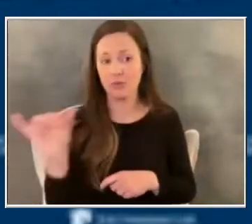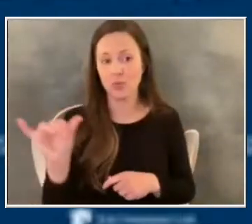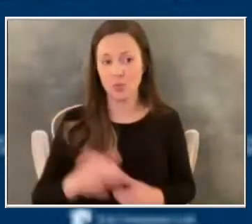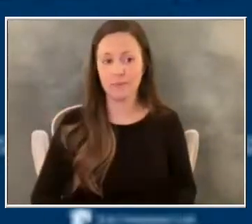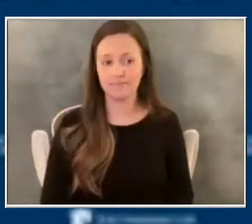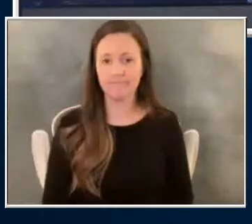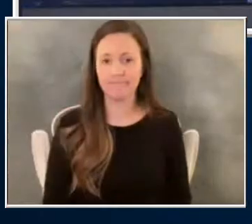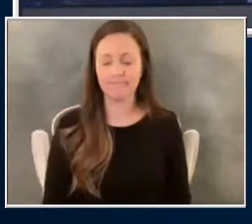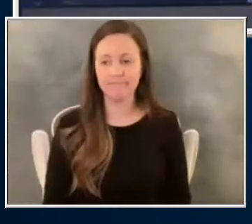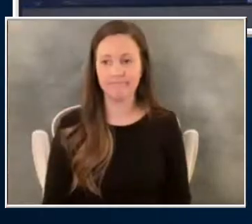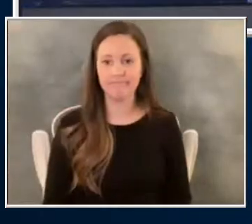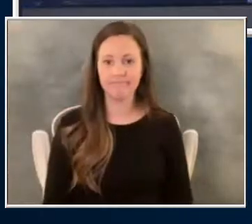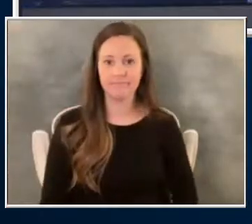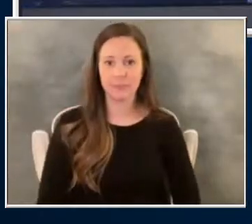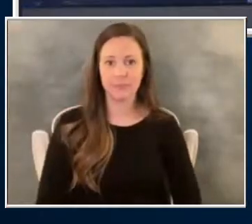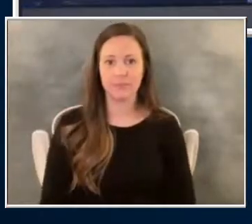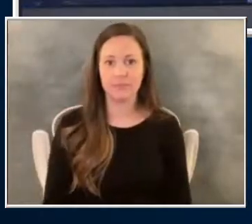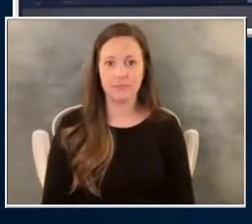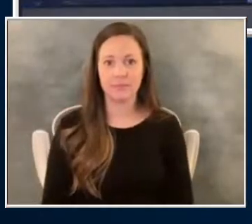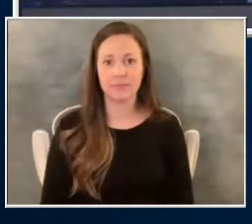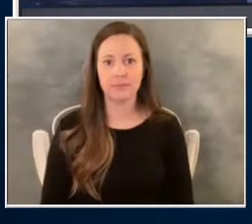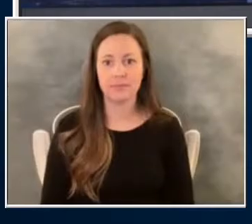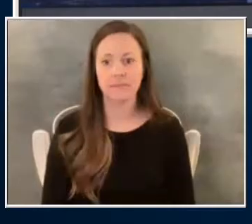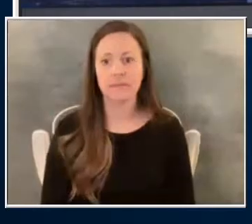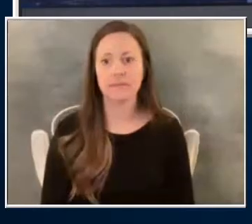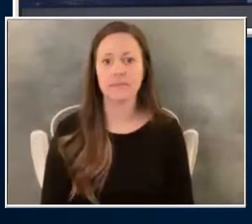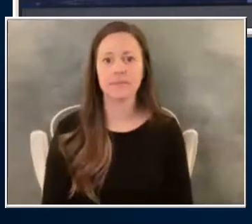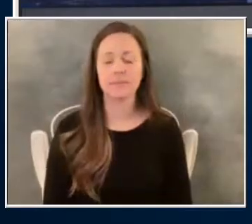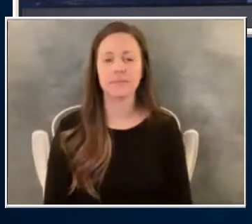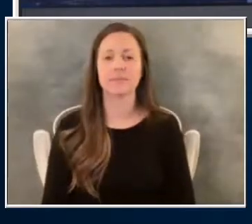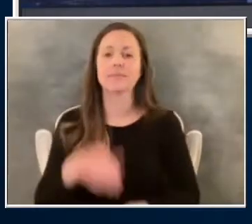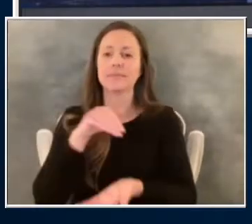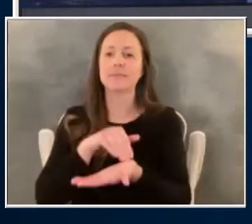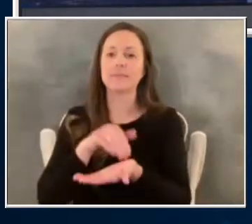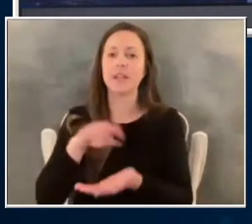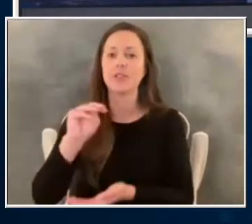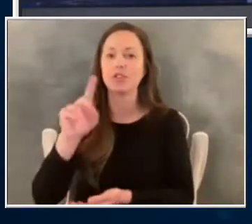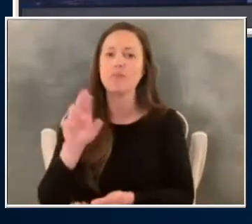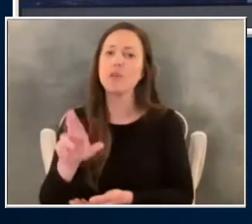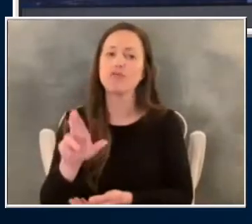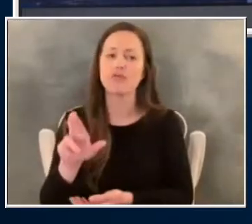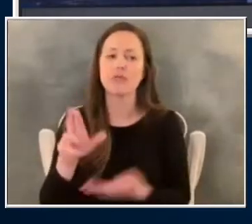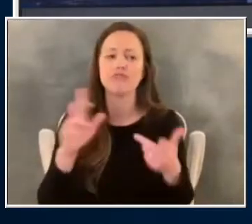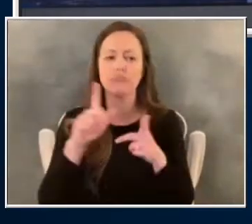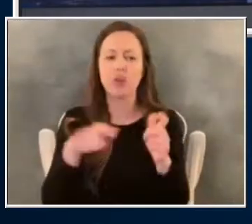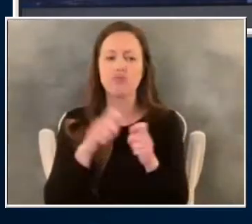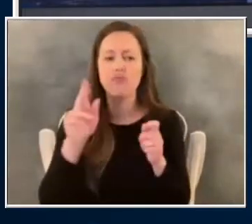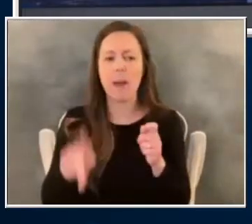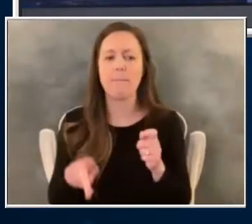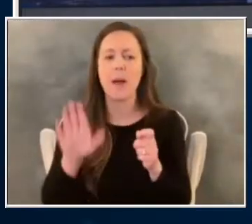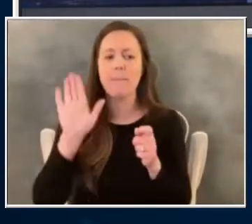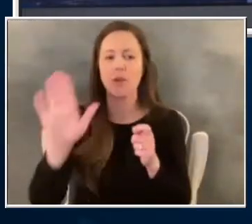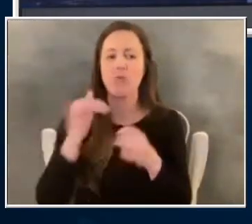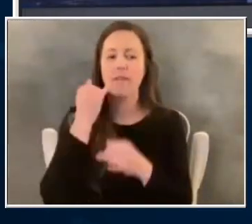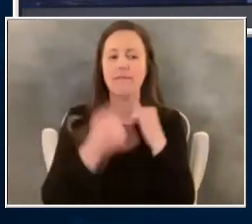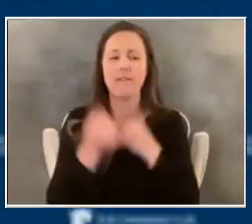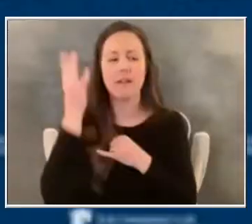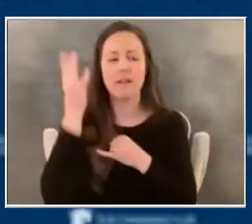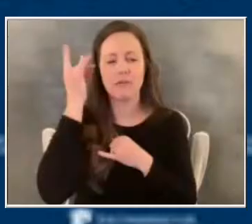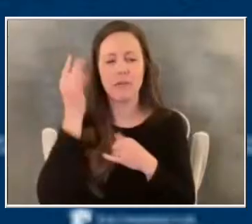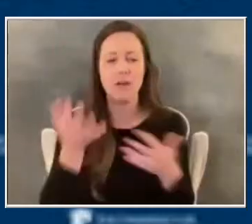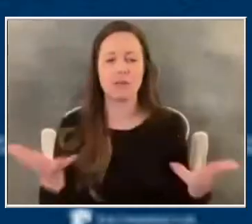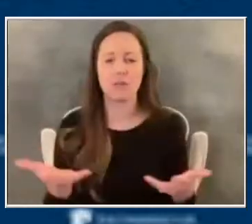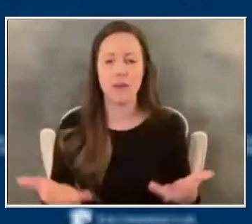inherently. Dr. Mosier, as we wrap up today, what do you want the biggest takeaway from our conversation to be?